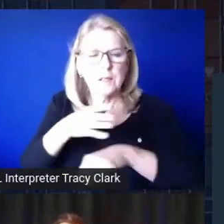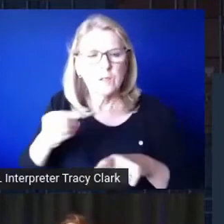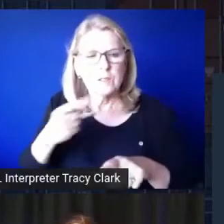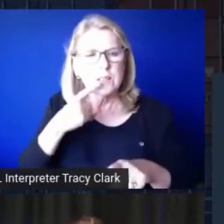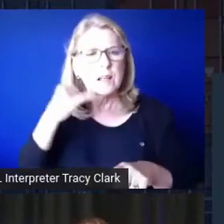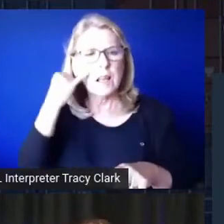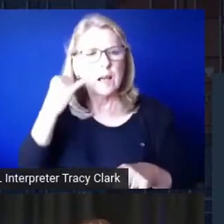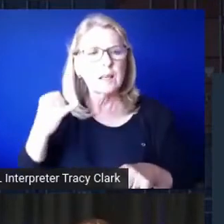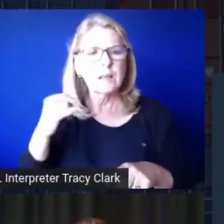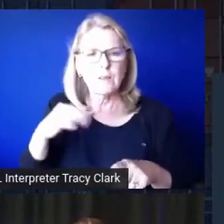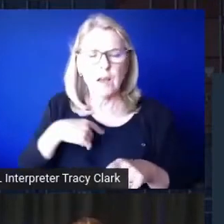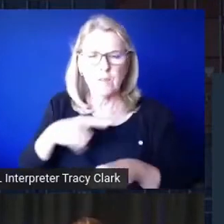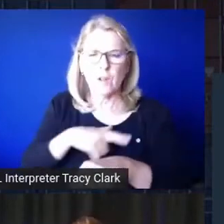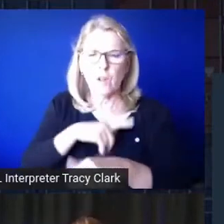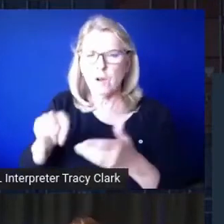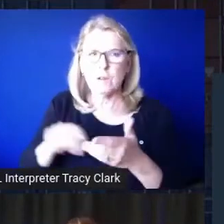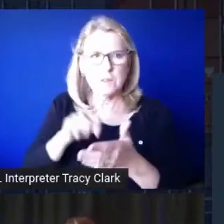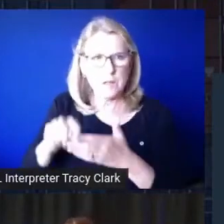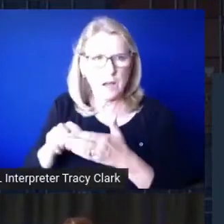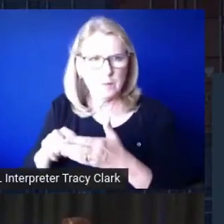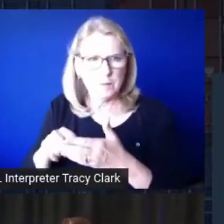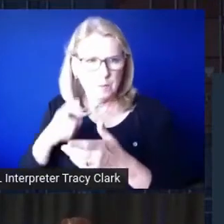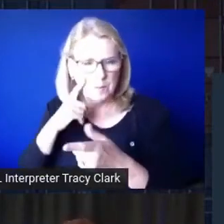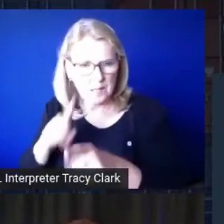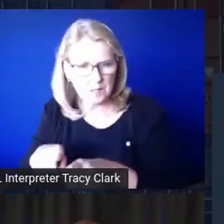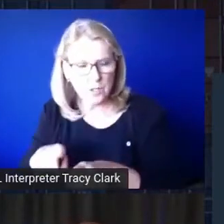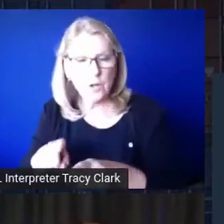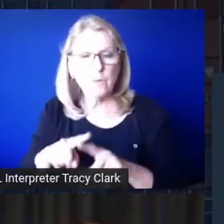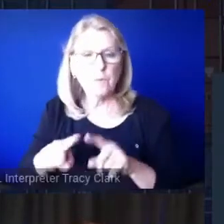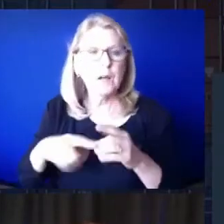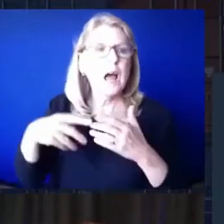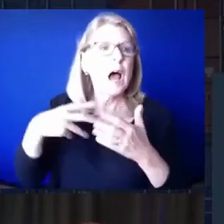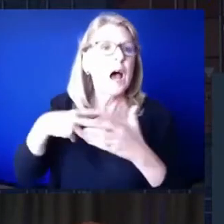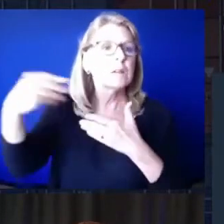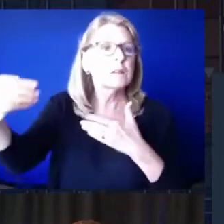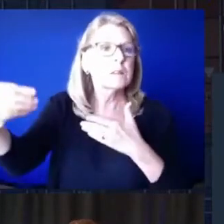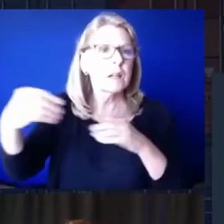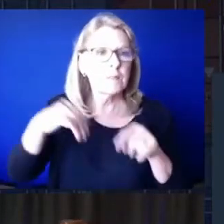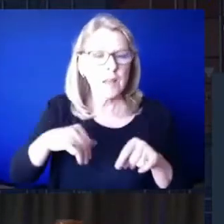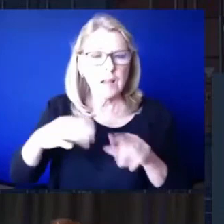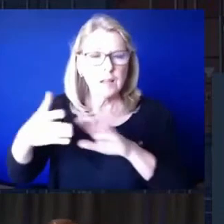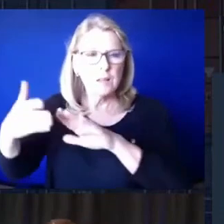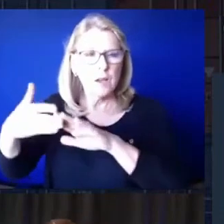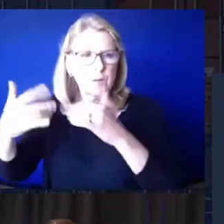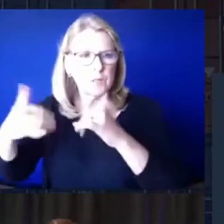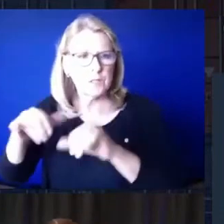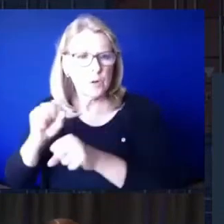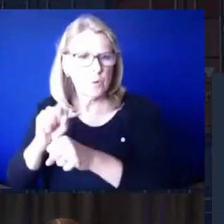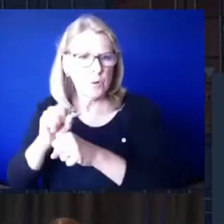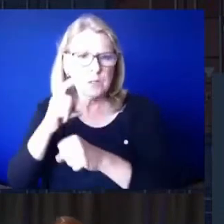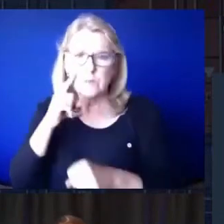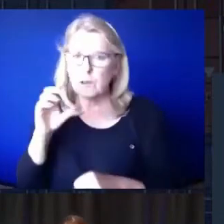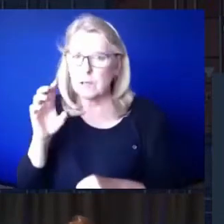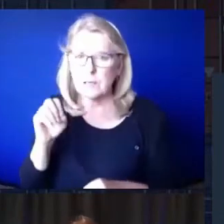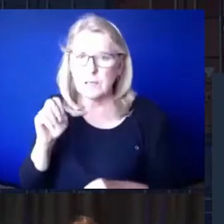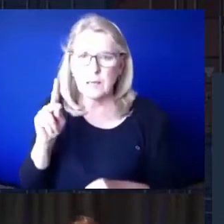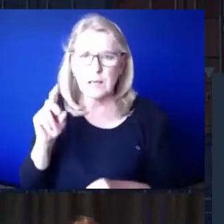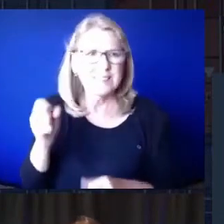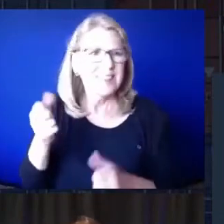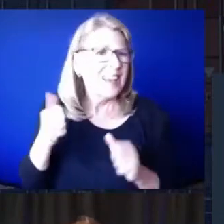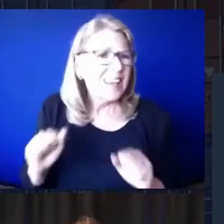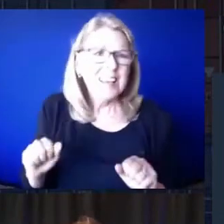even outside of AWS, the operator still works if you have a cluster. I saw one here for Eks Anywhere, where you can run